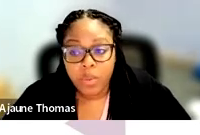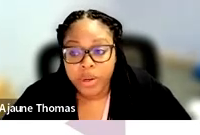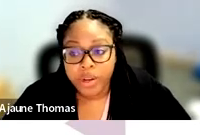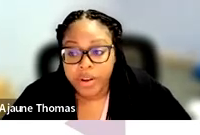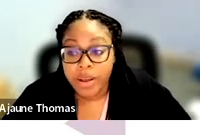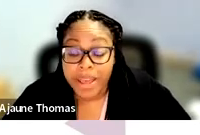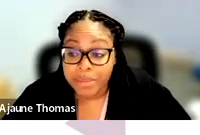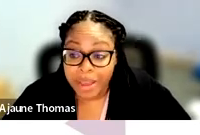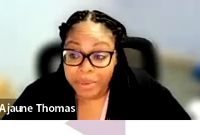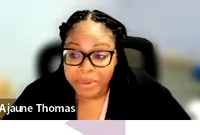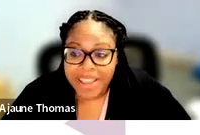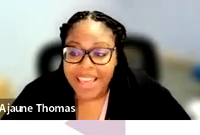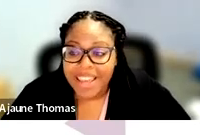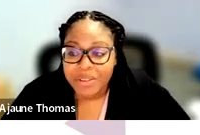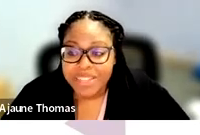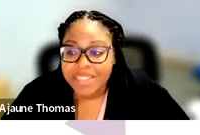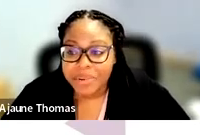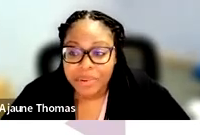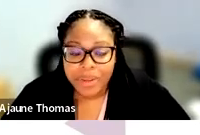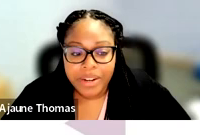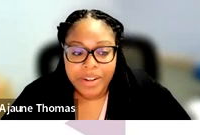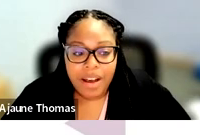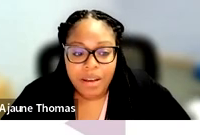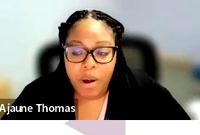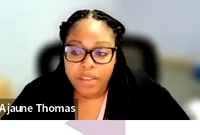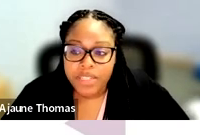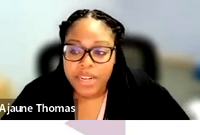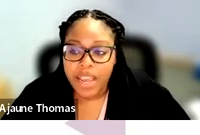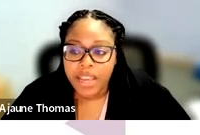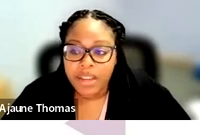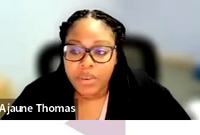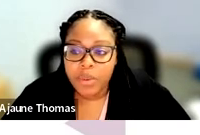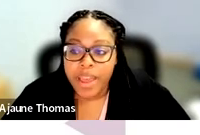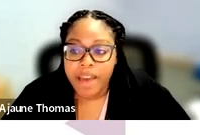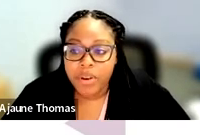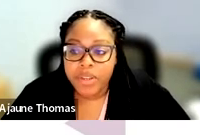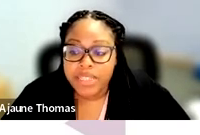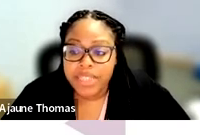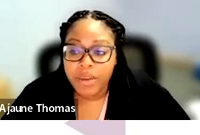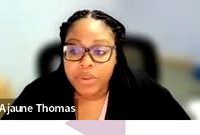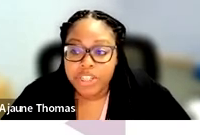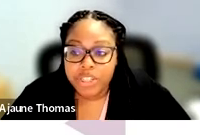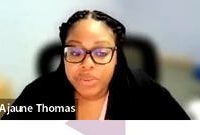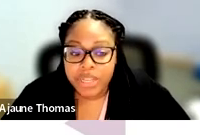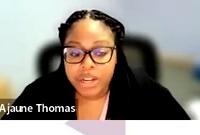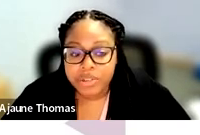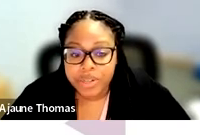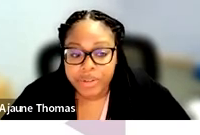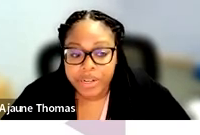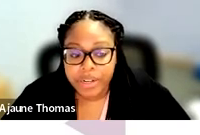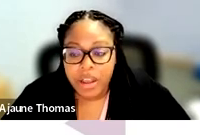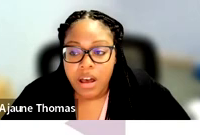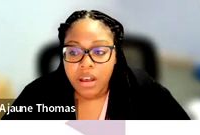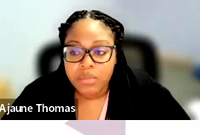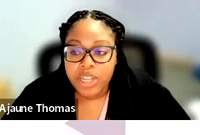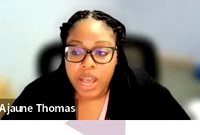have a coworker, Kelly Blackwell, that uses a screen reader often. And what we have noticed is that when she's using her screen